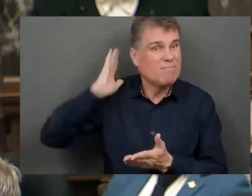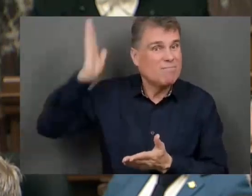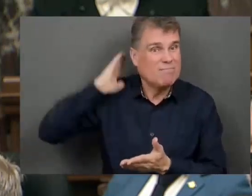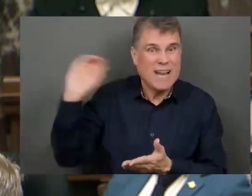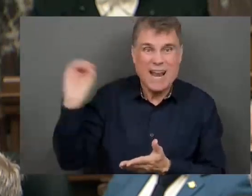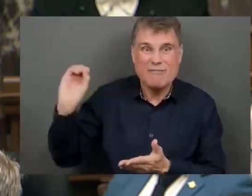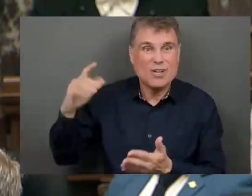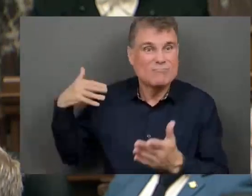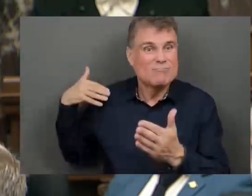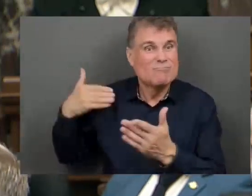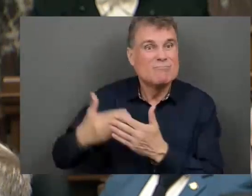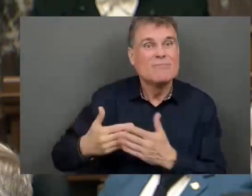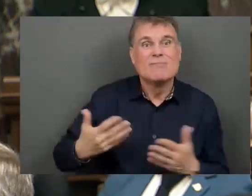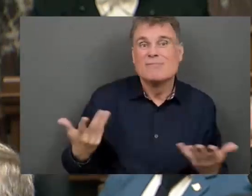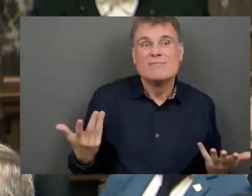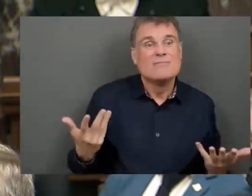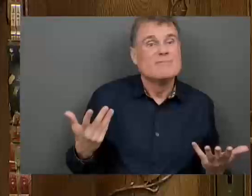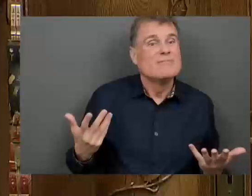deeper.